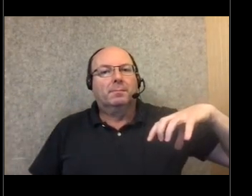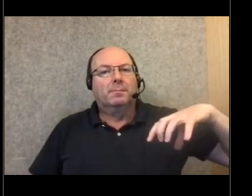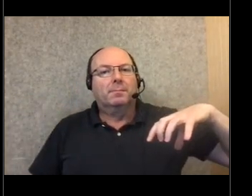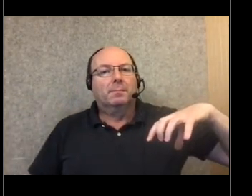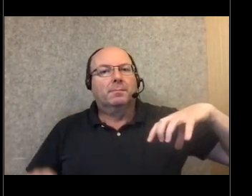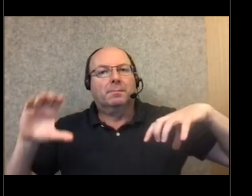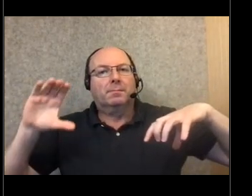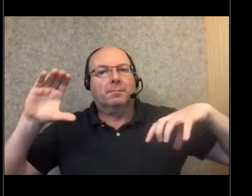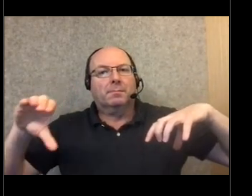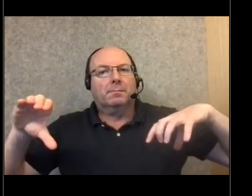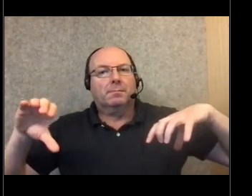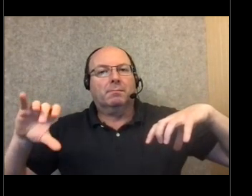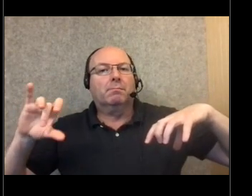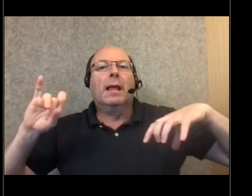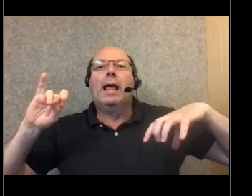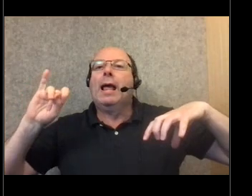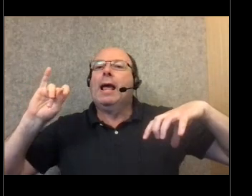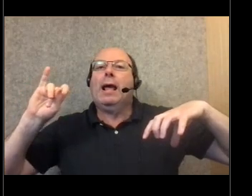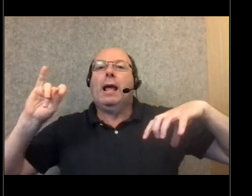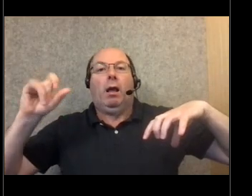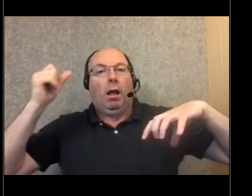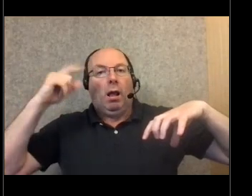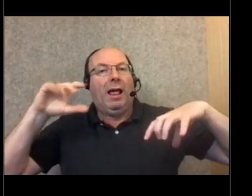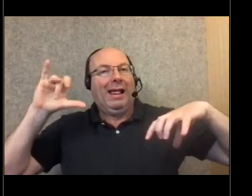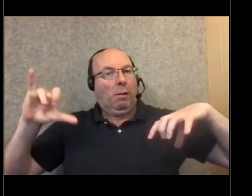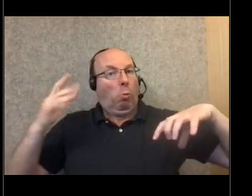an accessible pedestrian route.